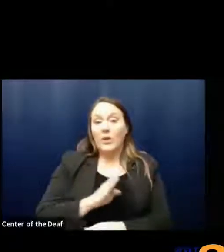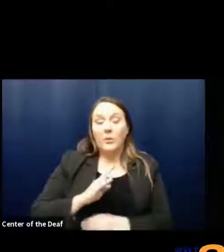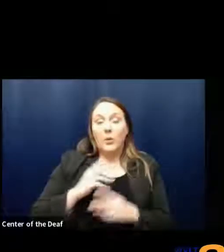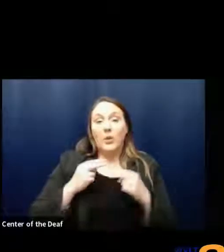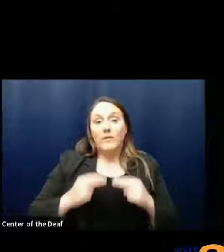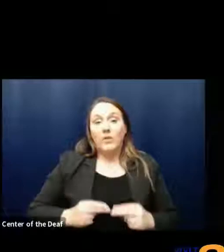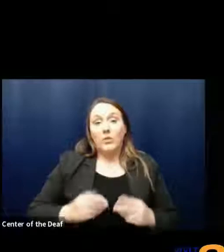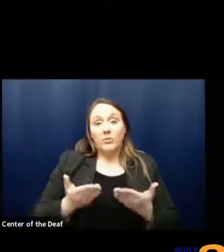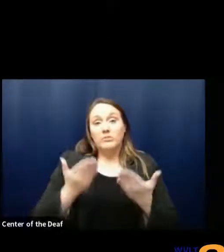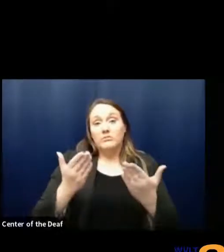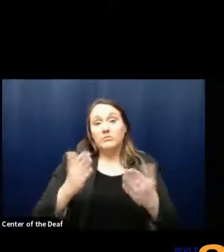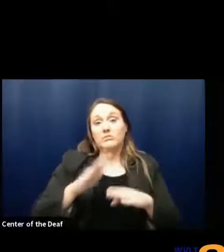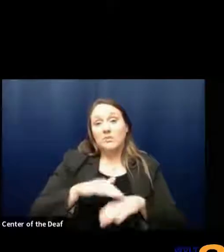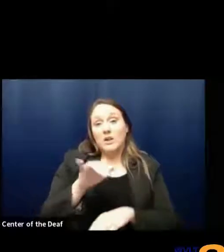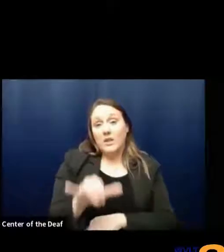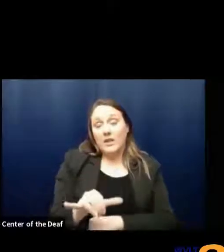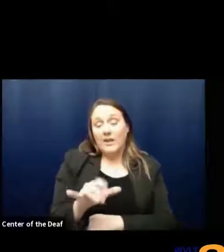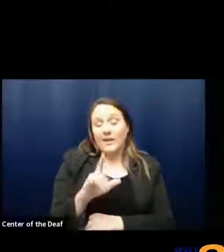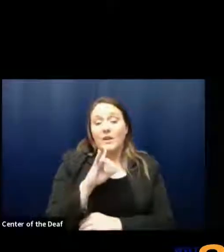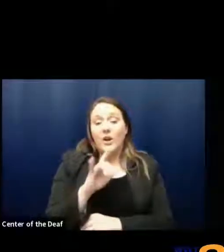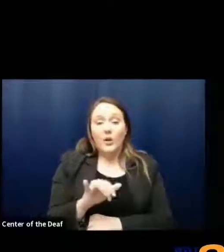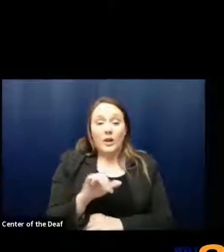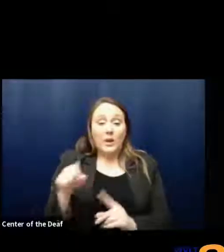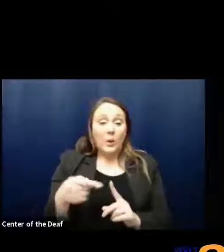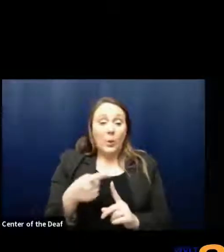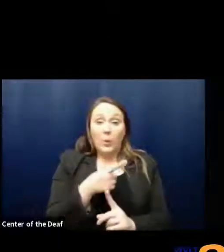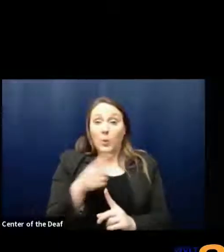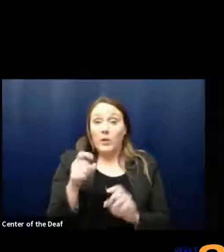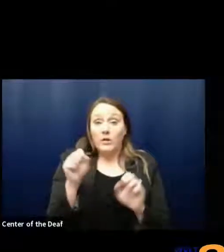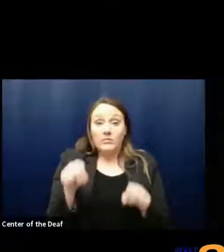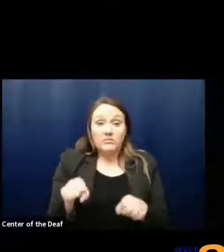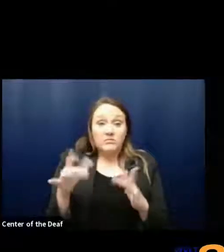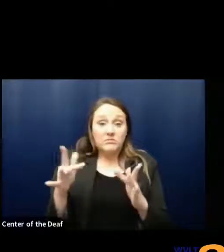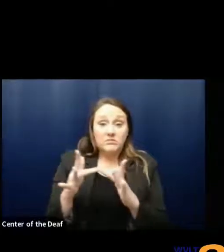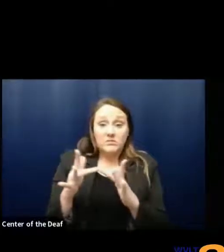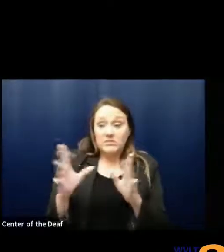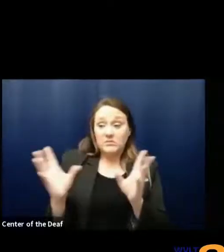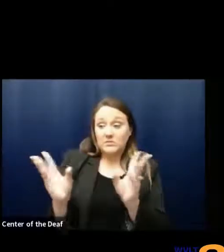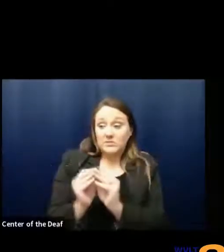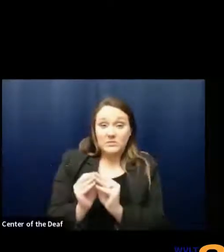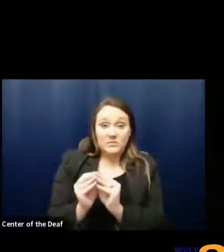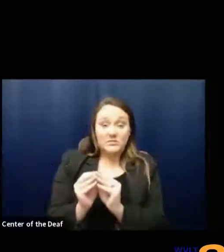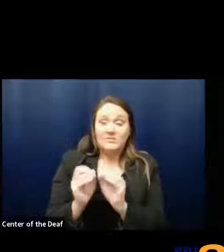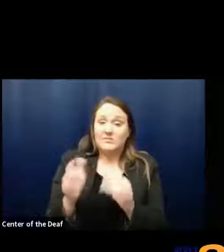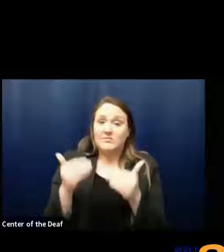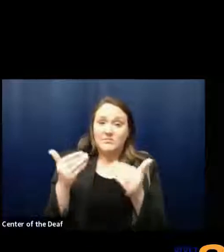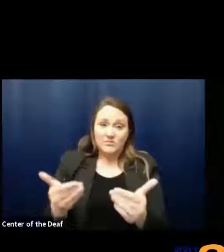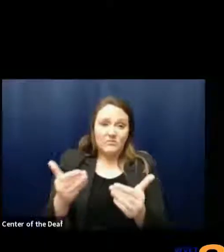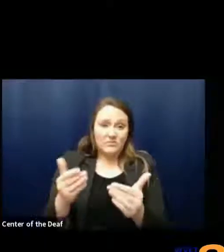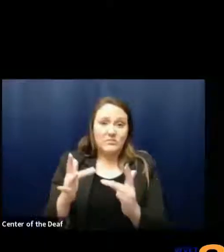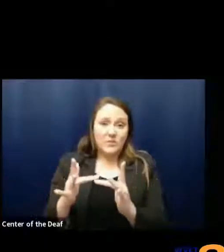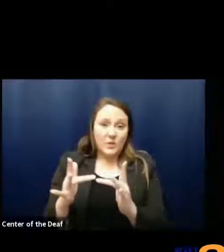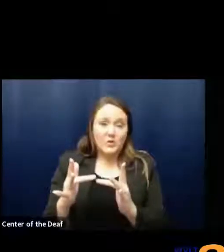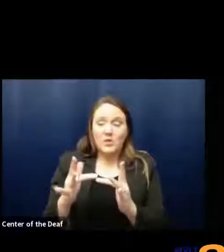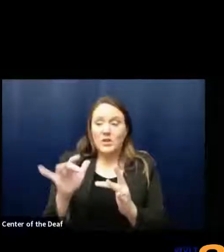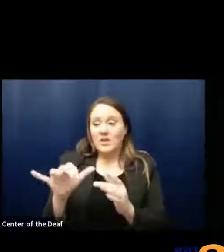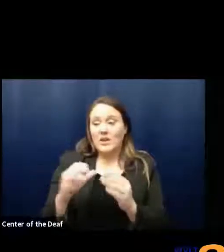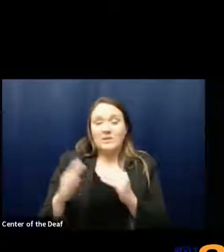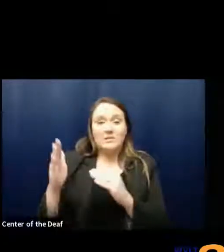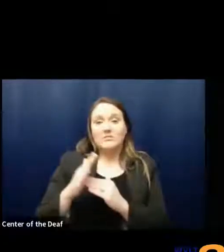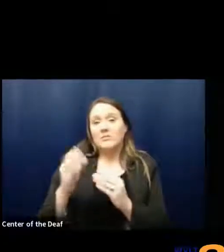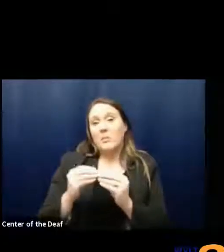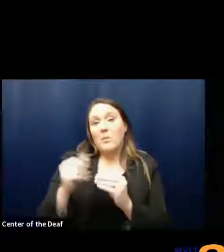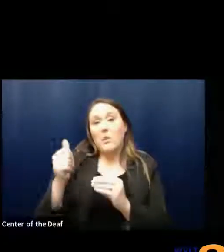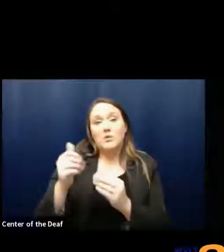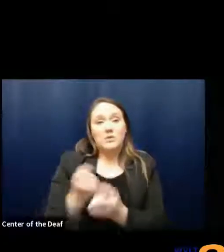on that. And it's really when you can meet virtually that you meet virtually. It's really the safest thing to do in this